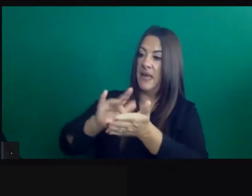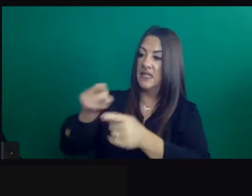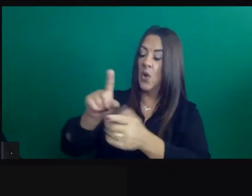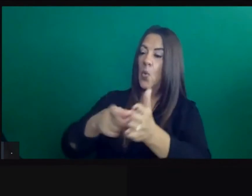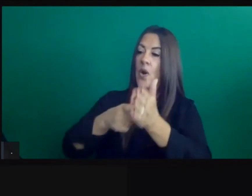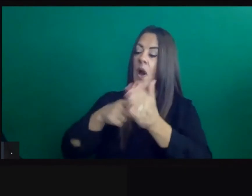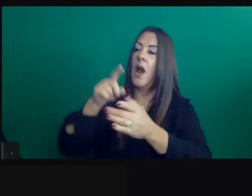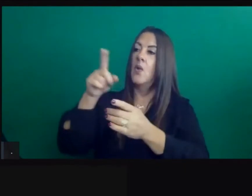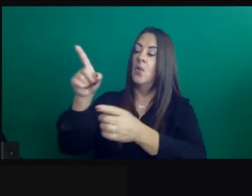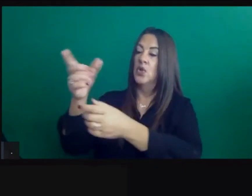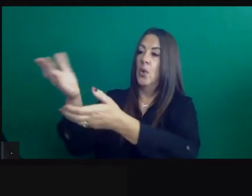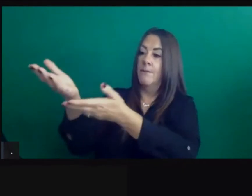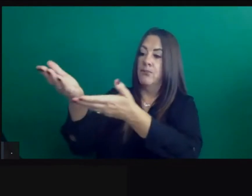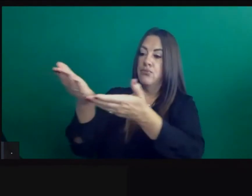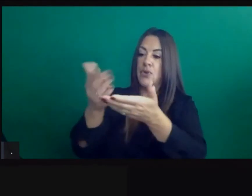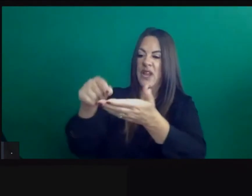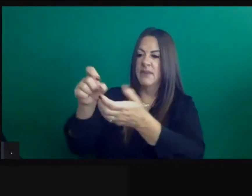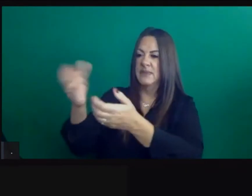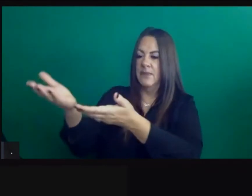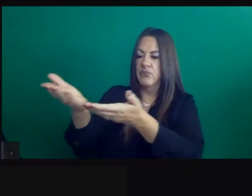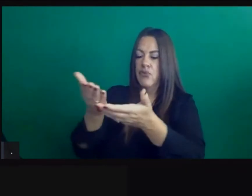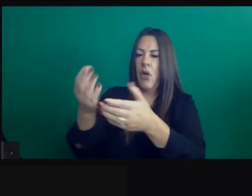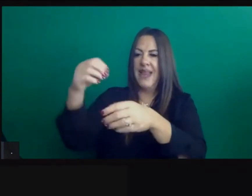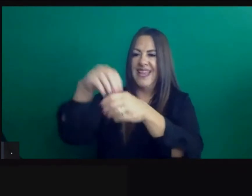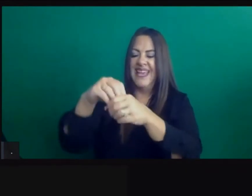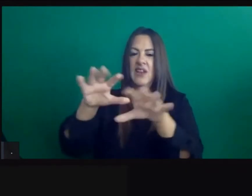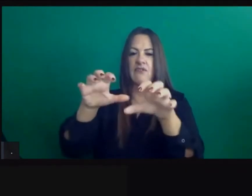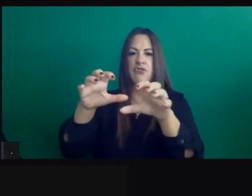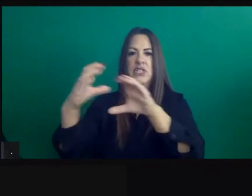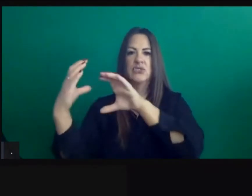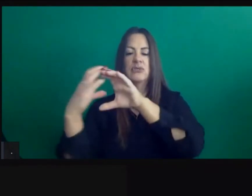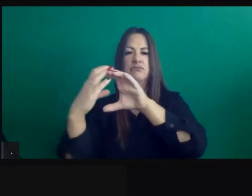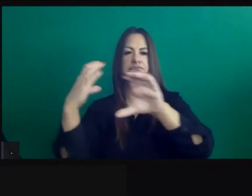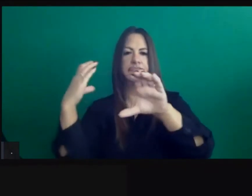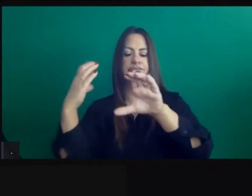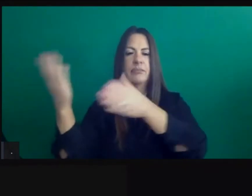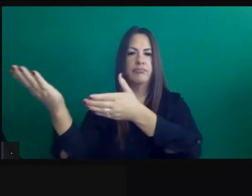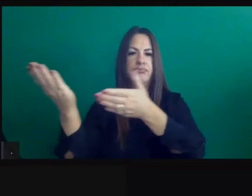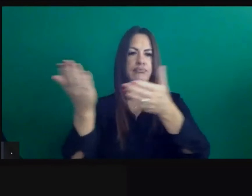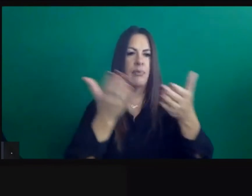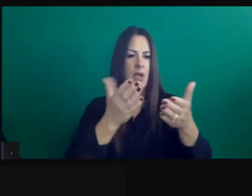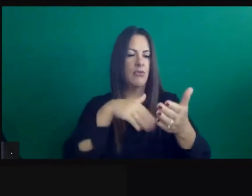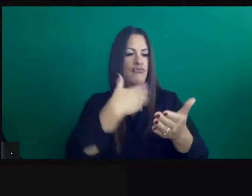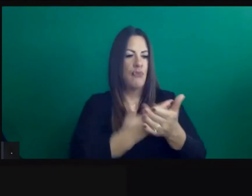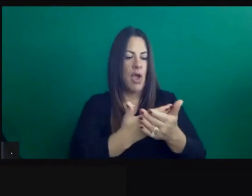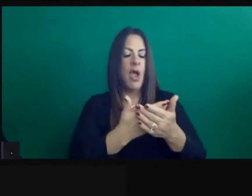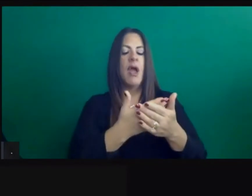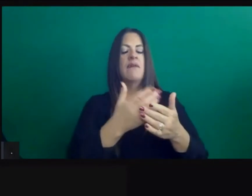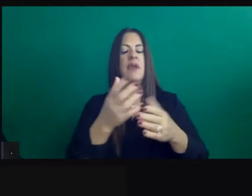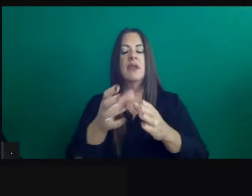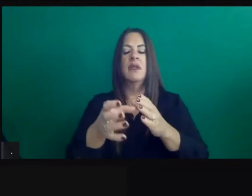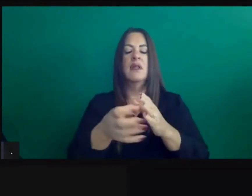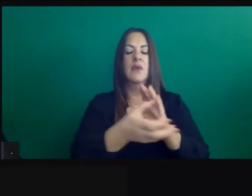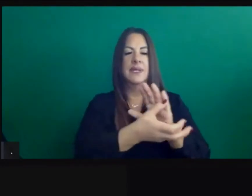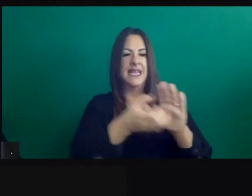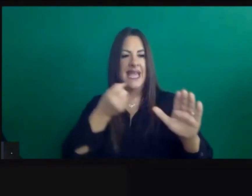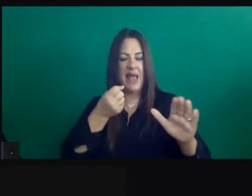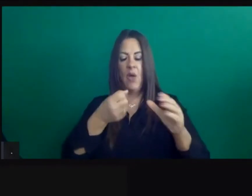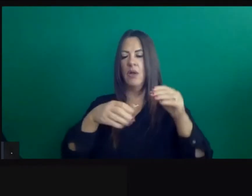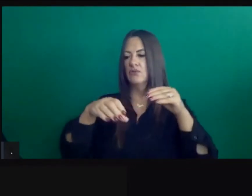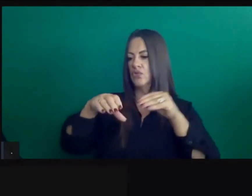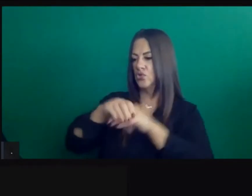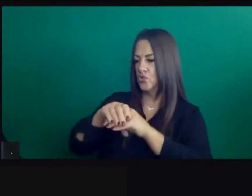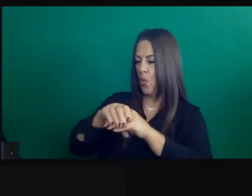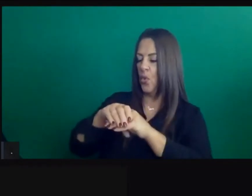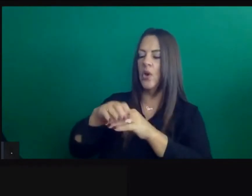detail that is being worked through. So yes, there's a significant number of doses that are second doses. Some are sort of